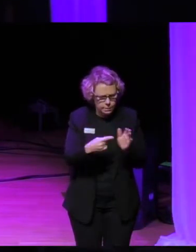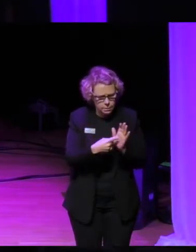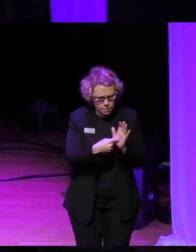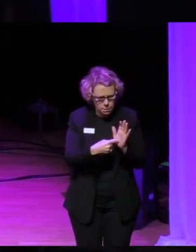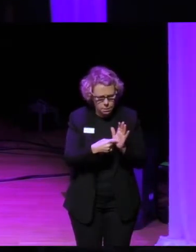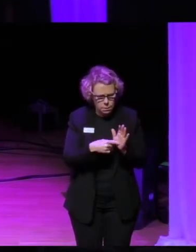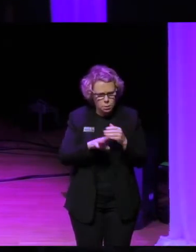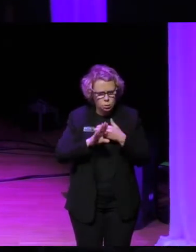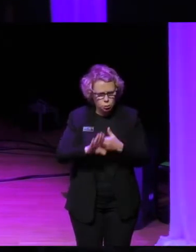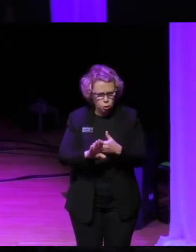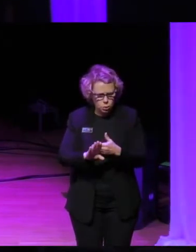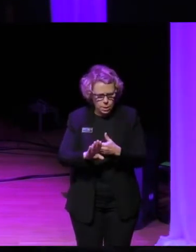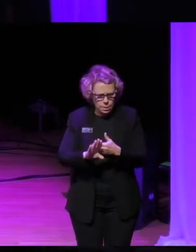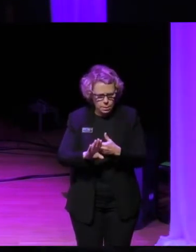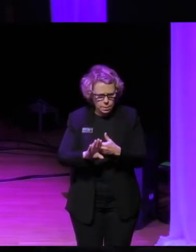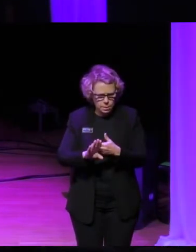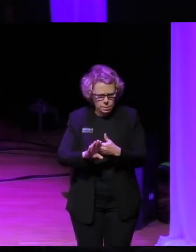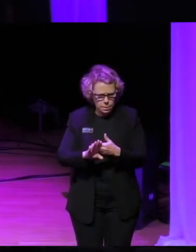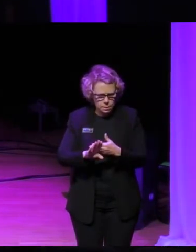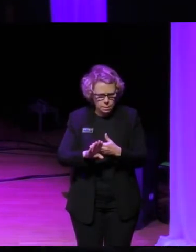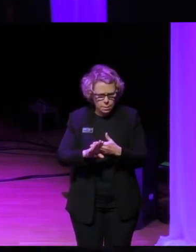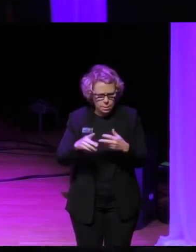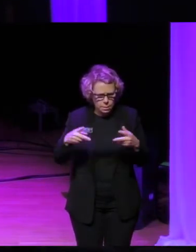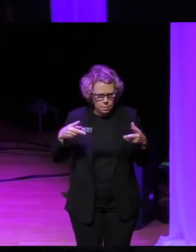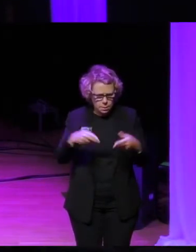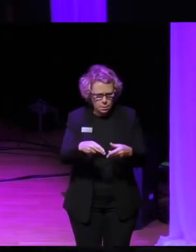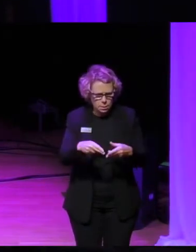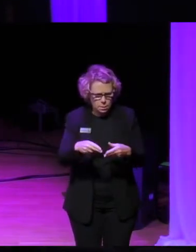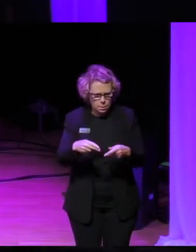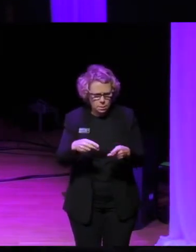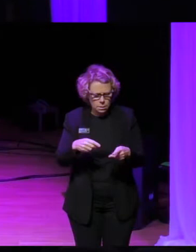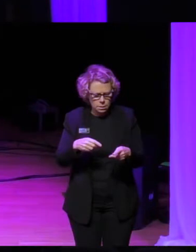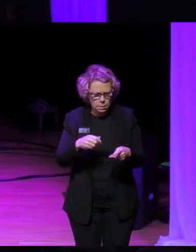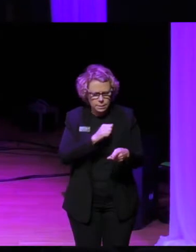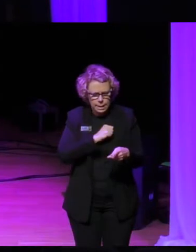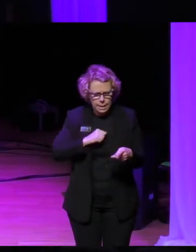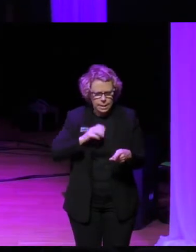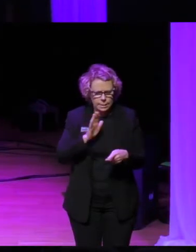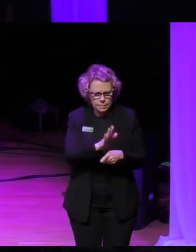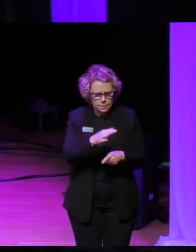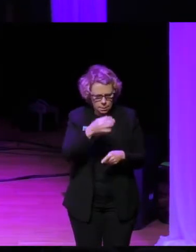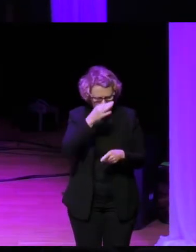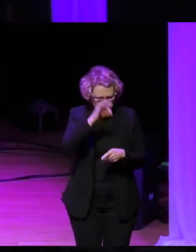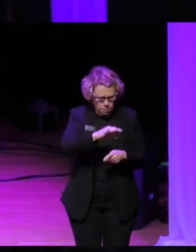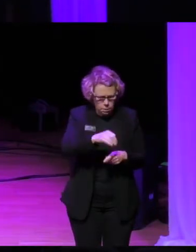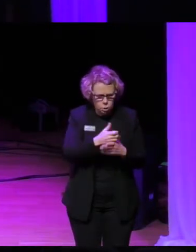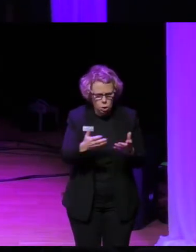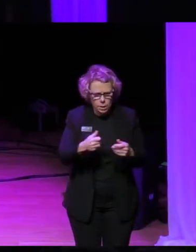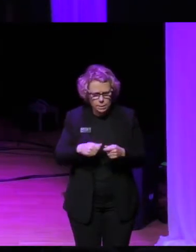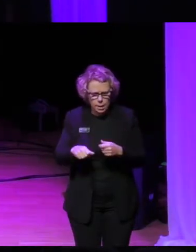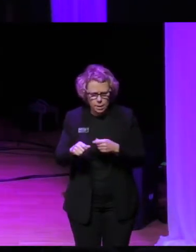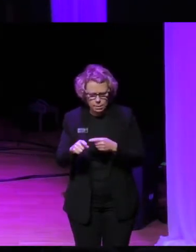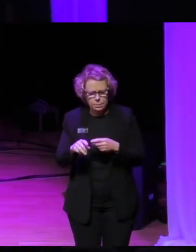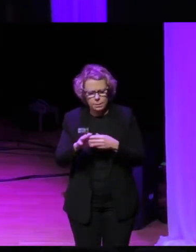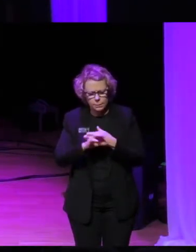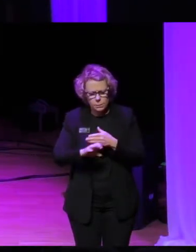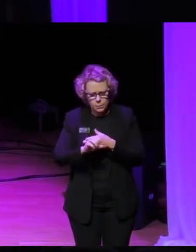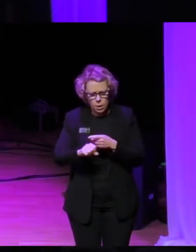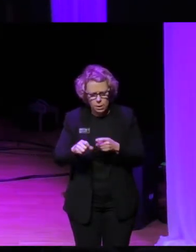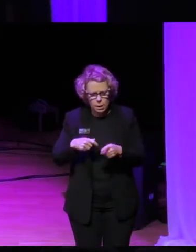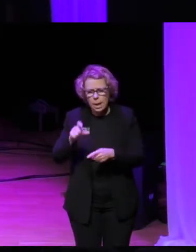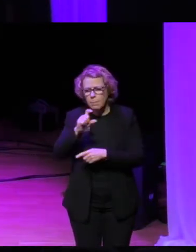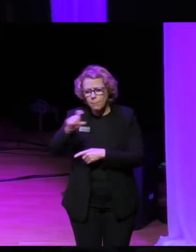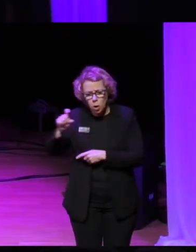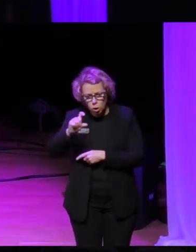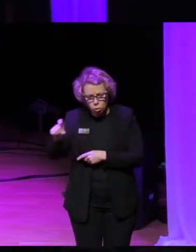oftentimes we are asked, well, if a social media company takes down my post that is critical of